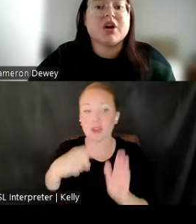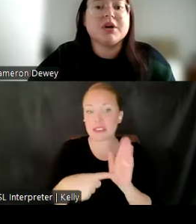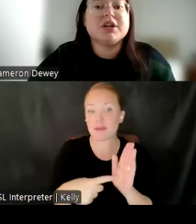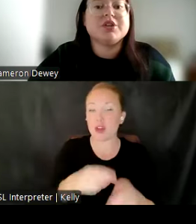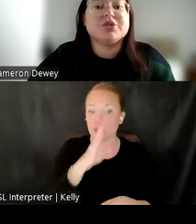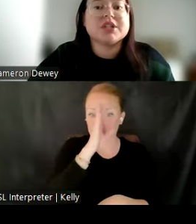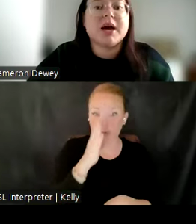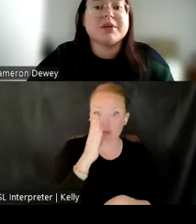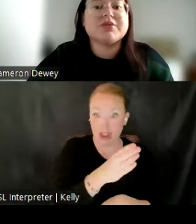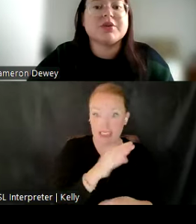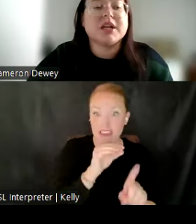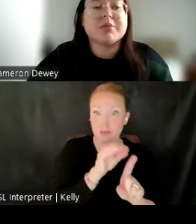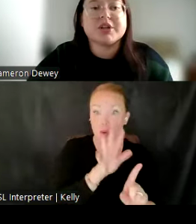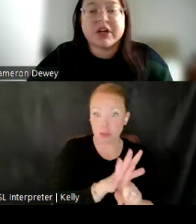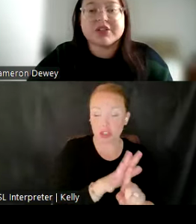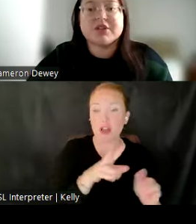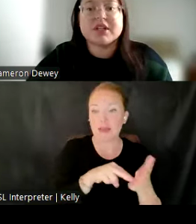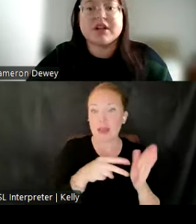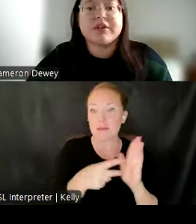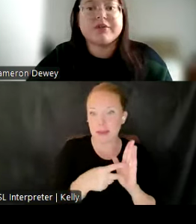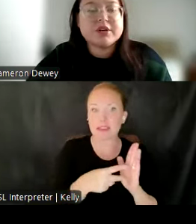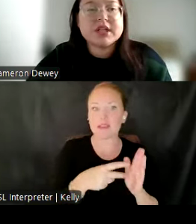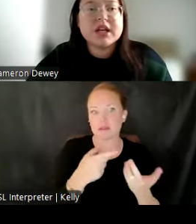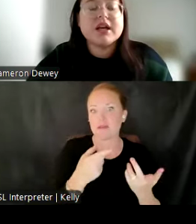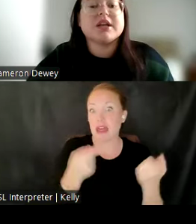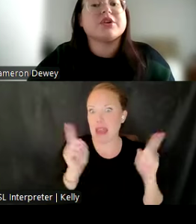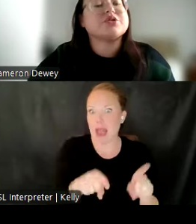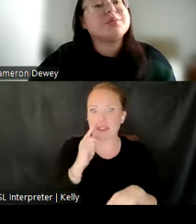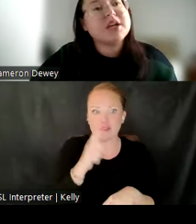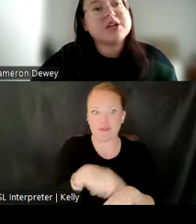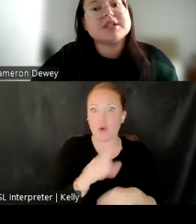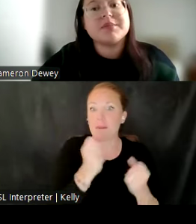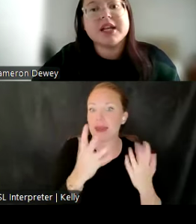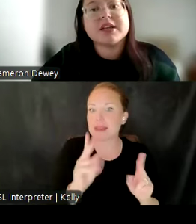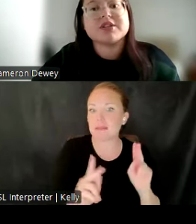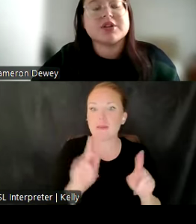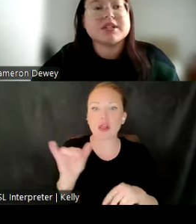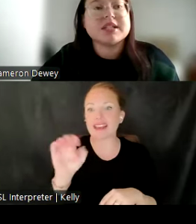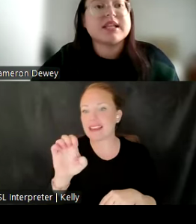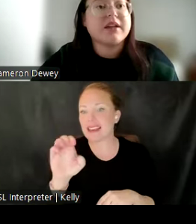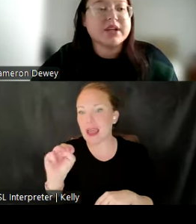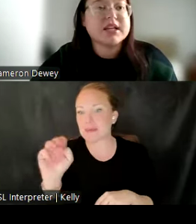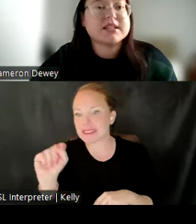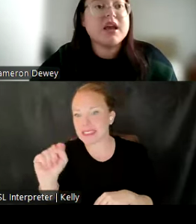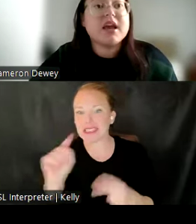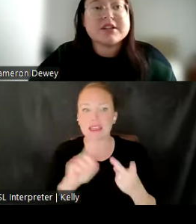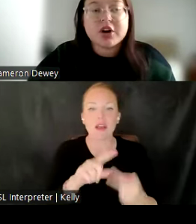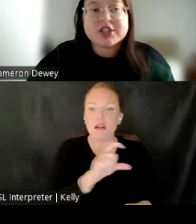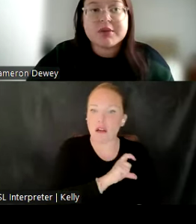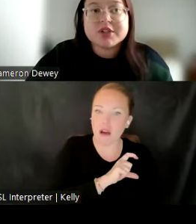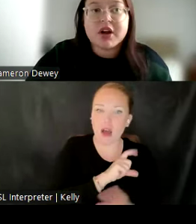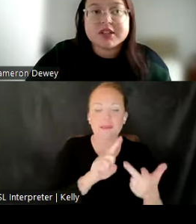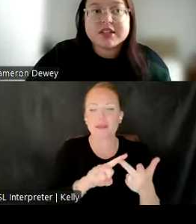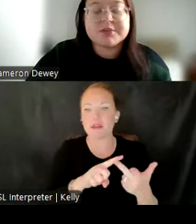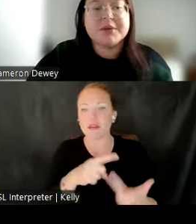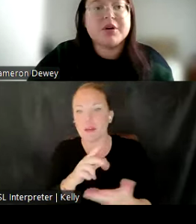of trauma usually happens for many professionals in our field, like first responders, medics, nurses, advocates. It's our